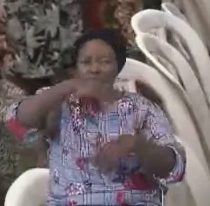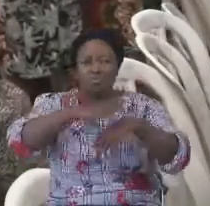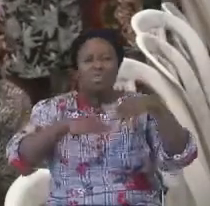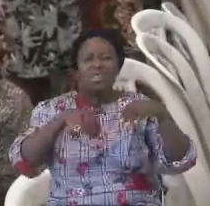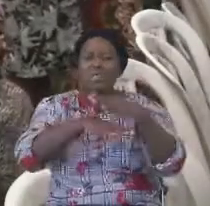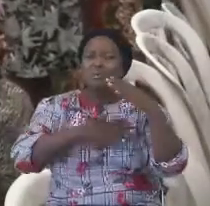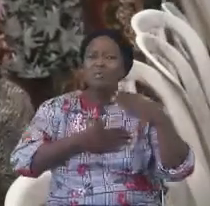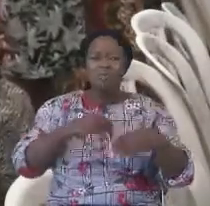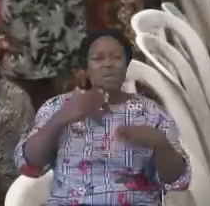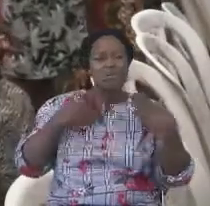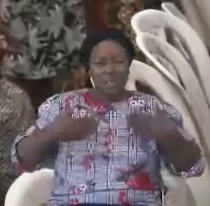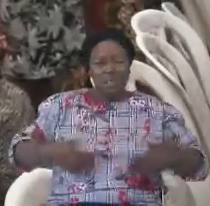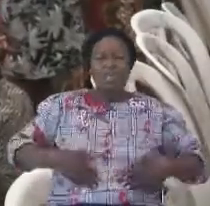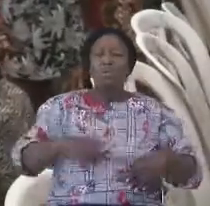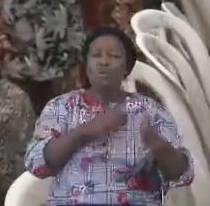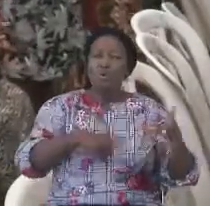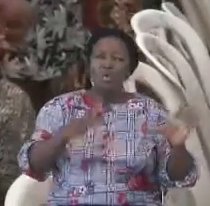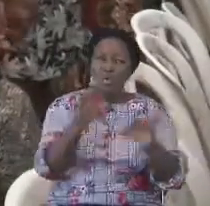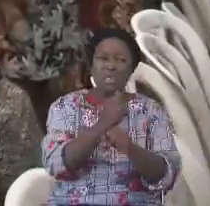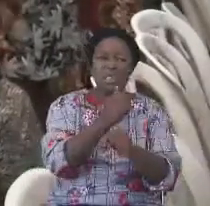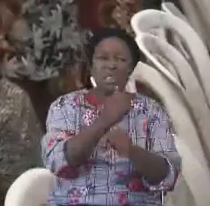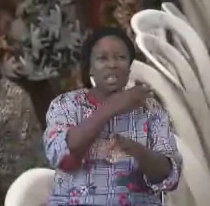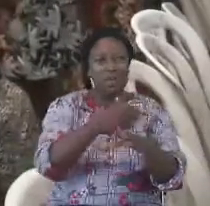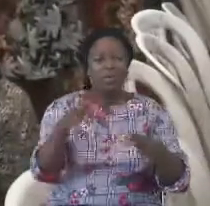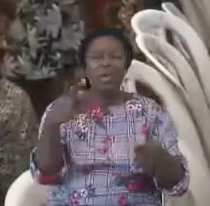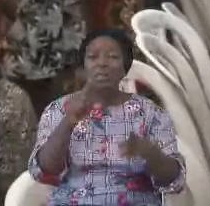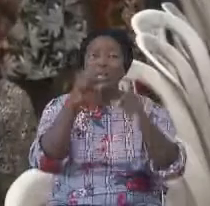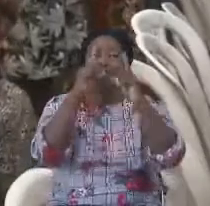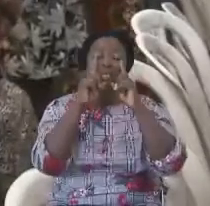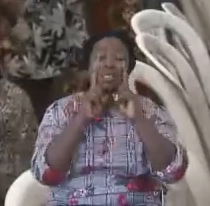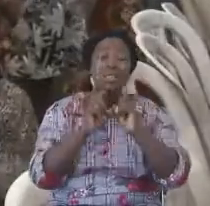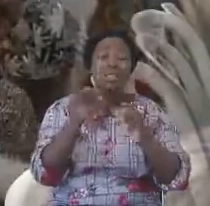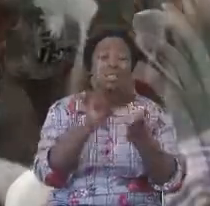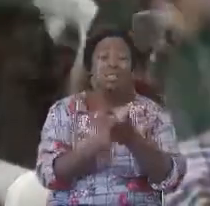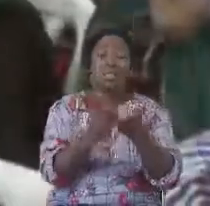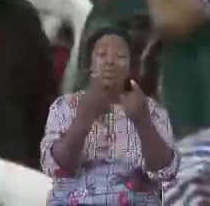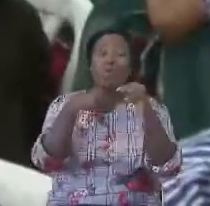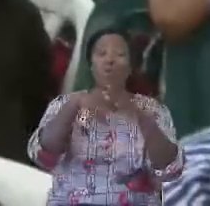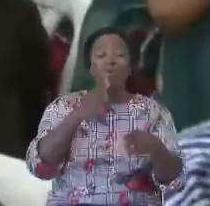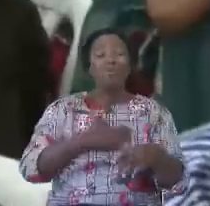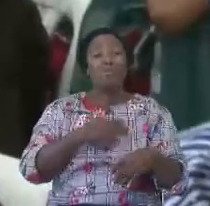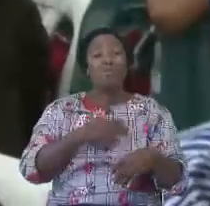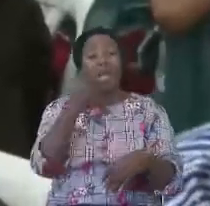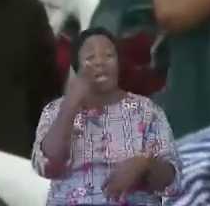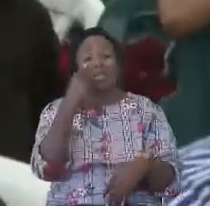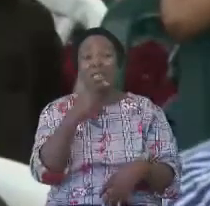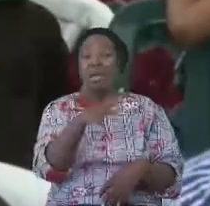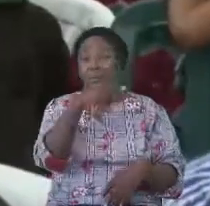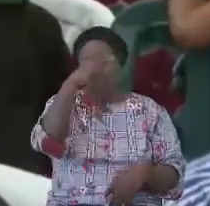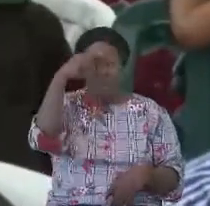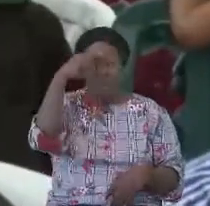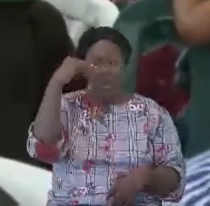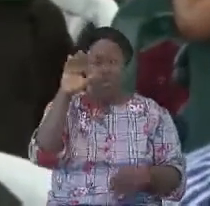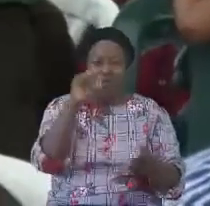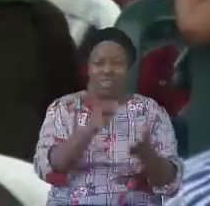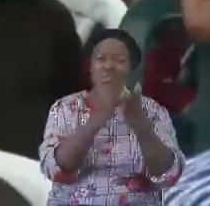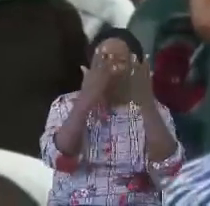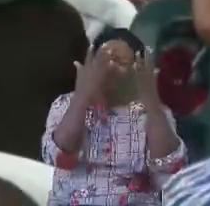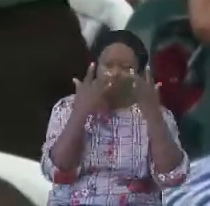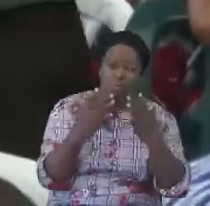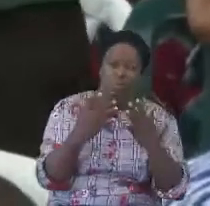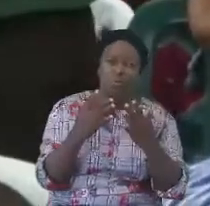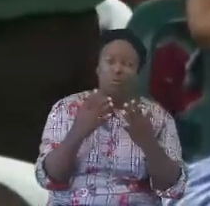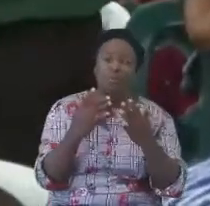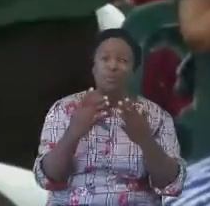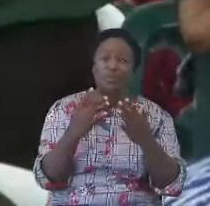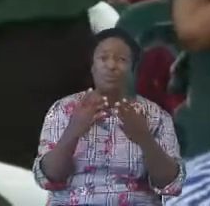away. That discomfort in my system, take away. The tears that